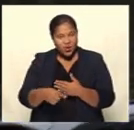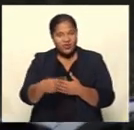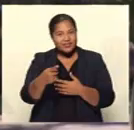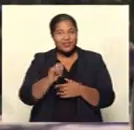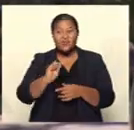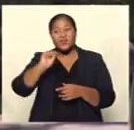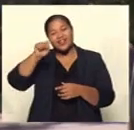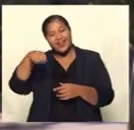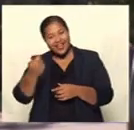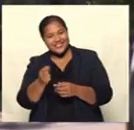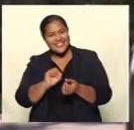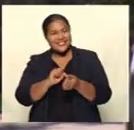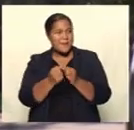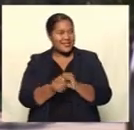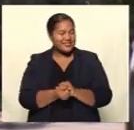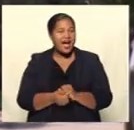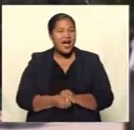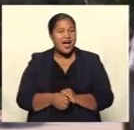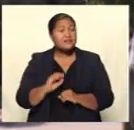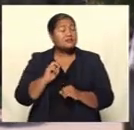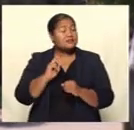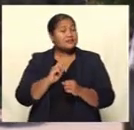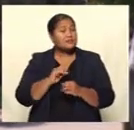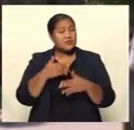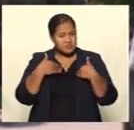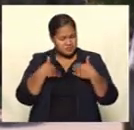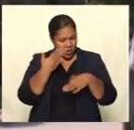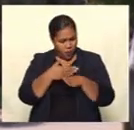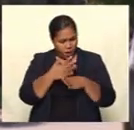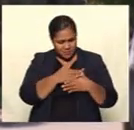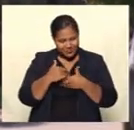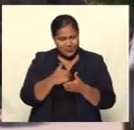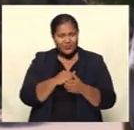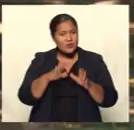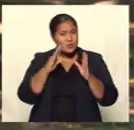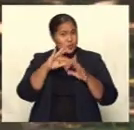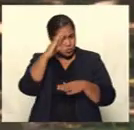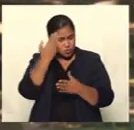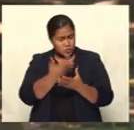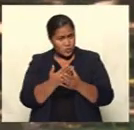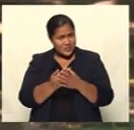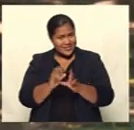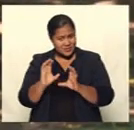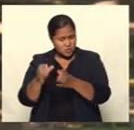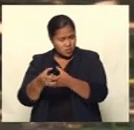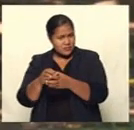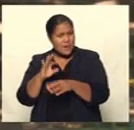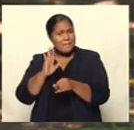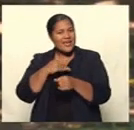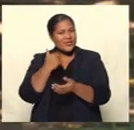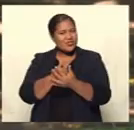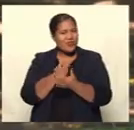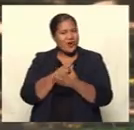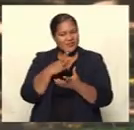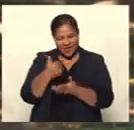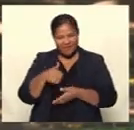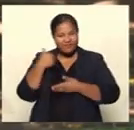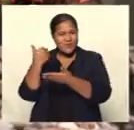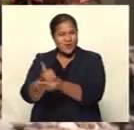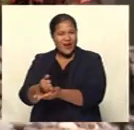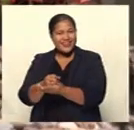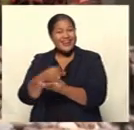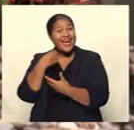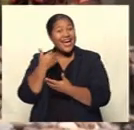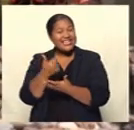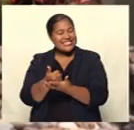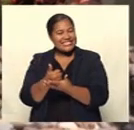semester also. The university is working closely with student body leaders to ensure that affected students are provided the assistance